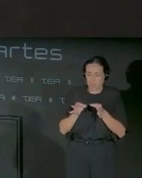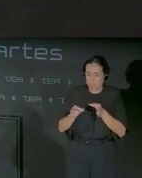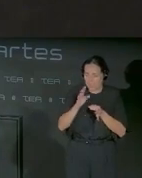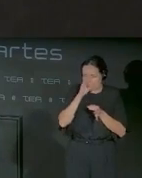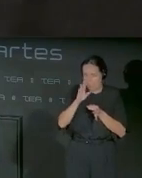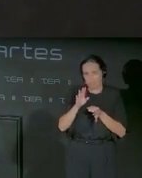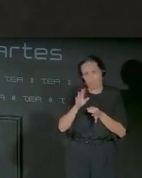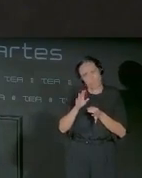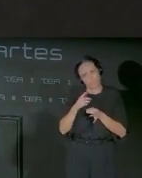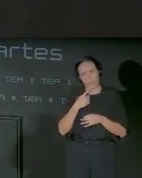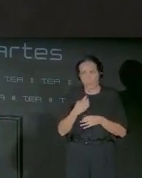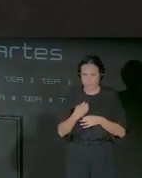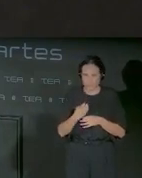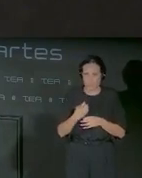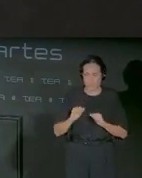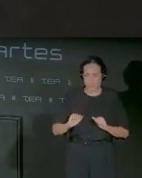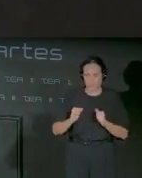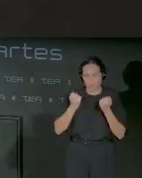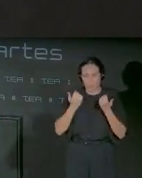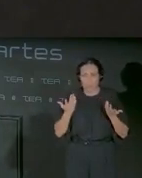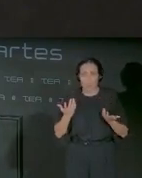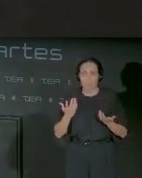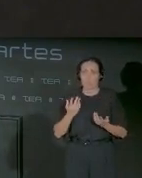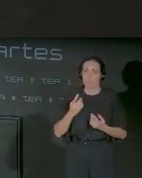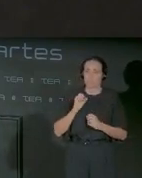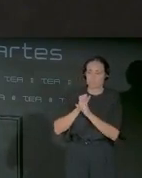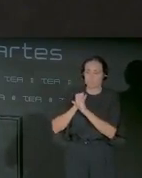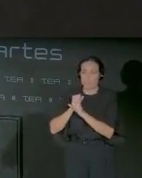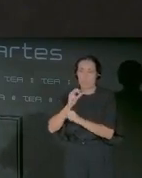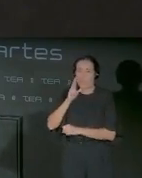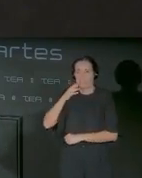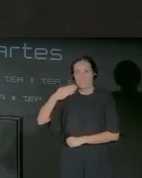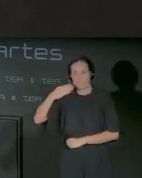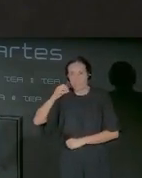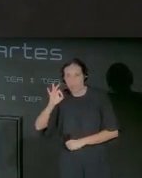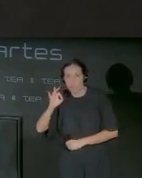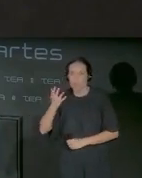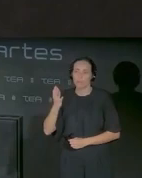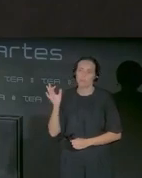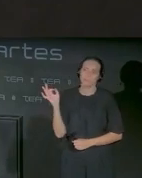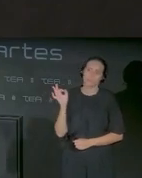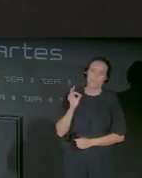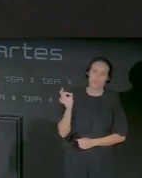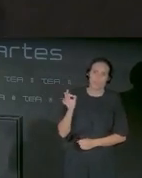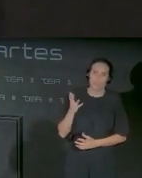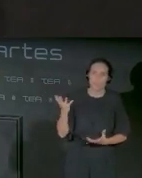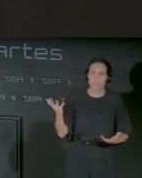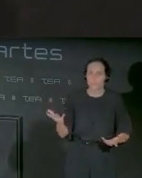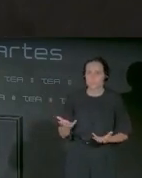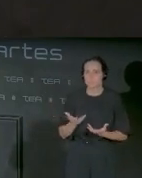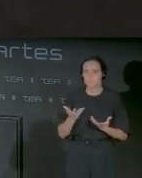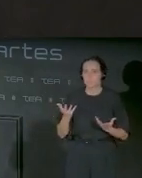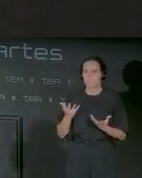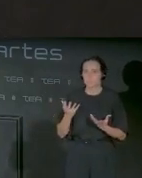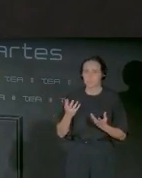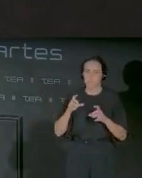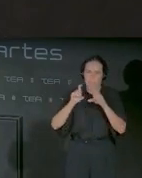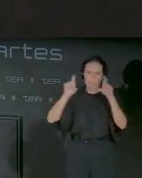HBO and all of those big players to attract people to these streaming platforms as well. So we also need to be conscious of our